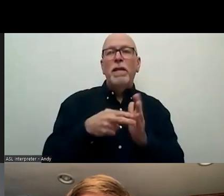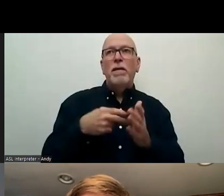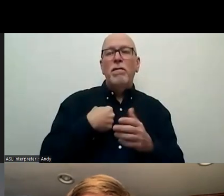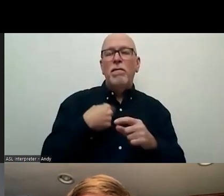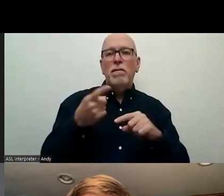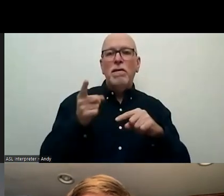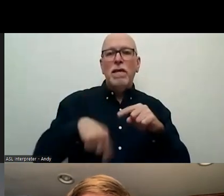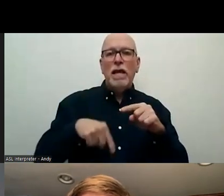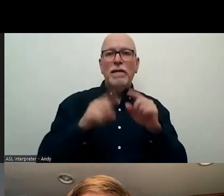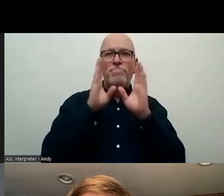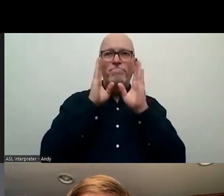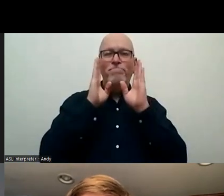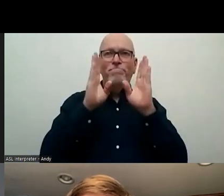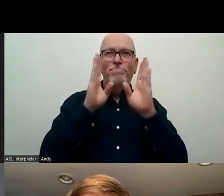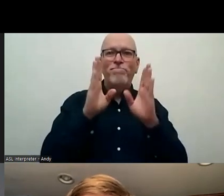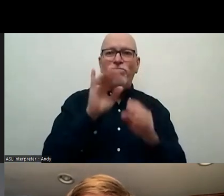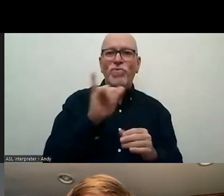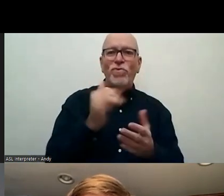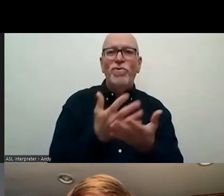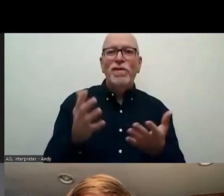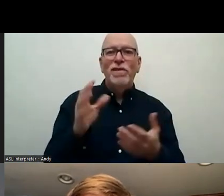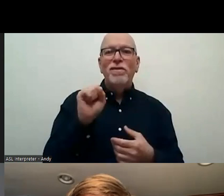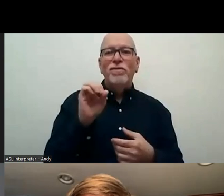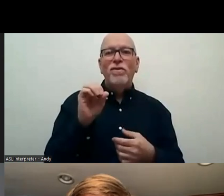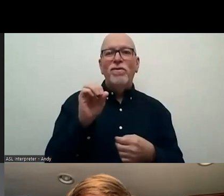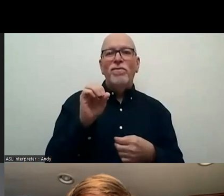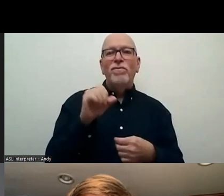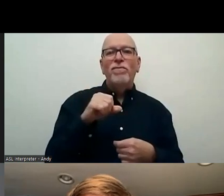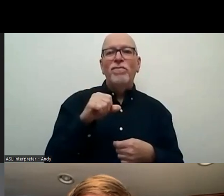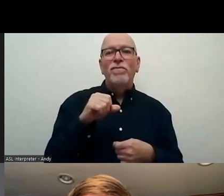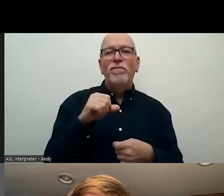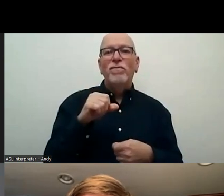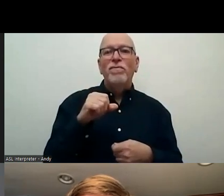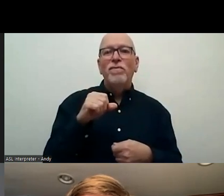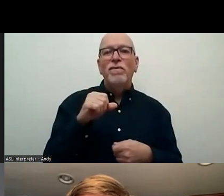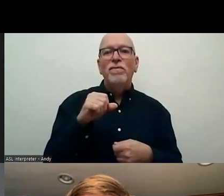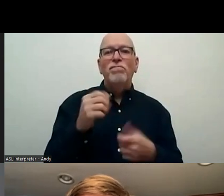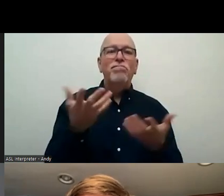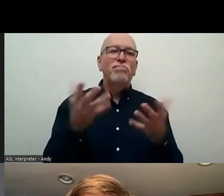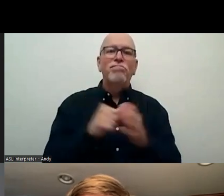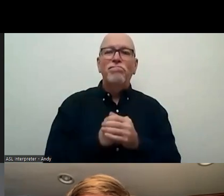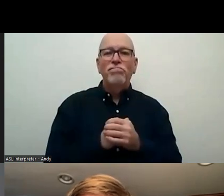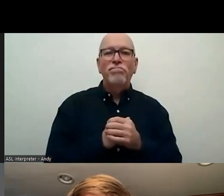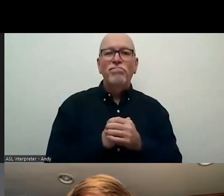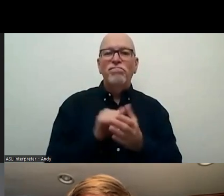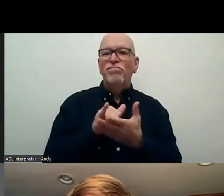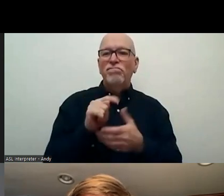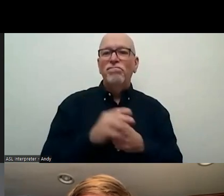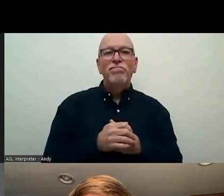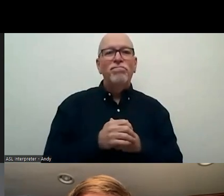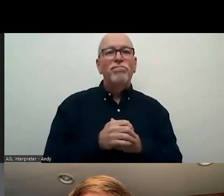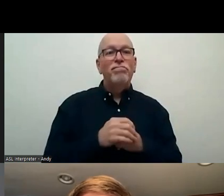attend those things so um um yeah that's it